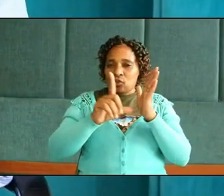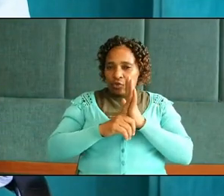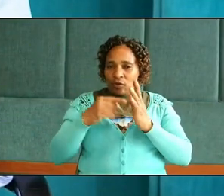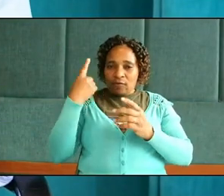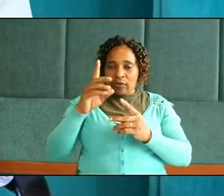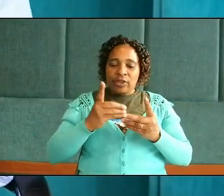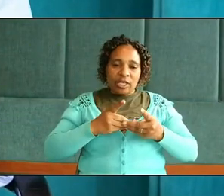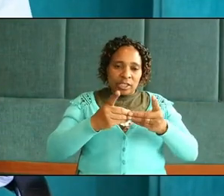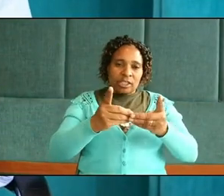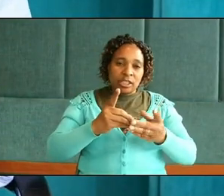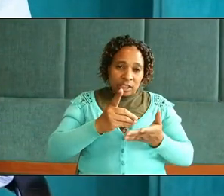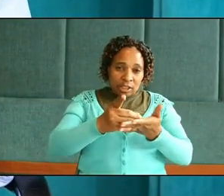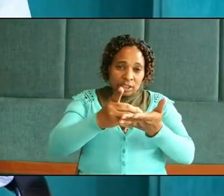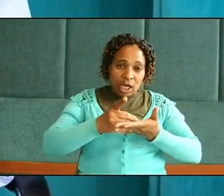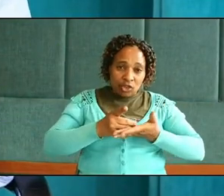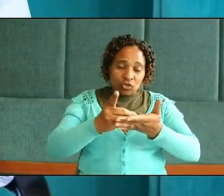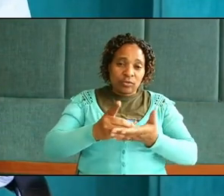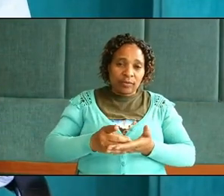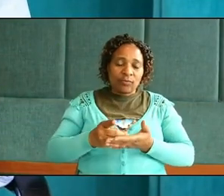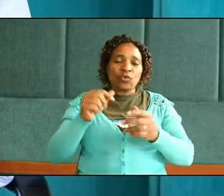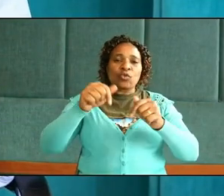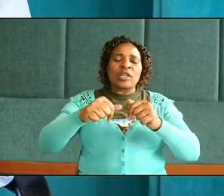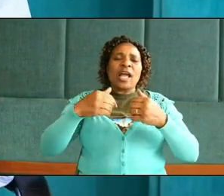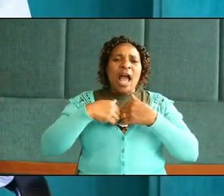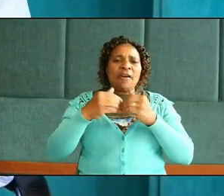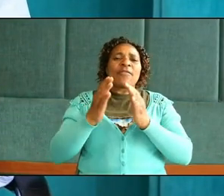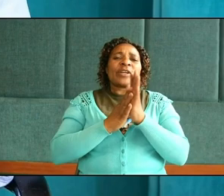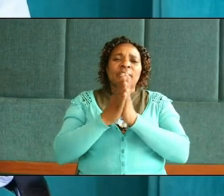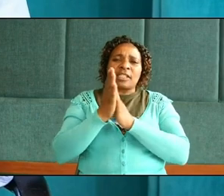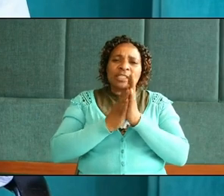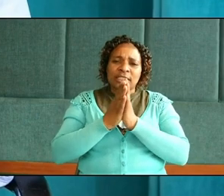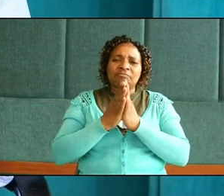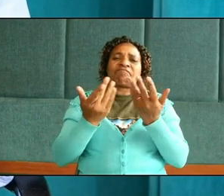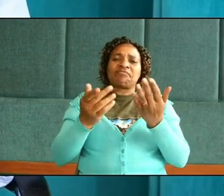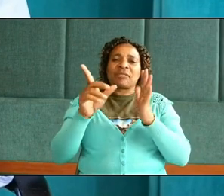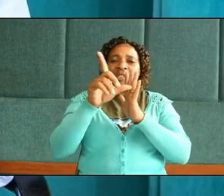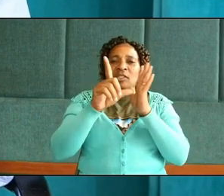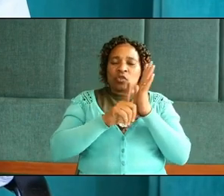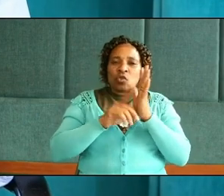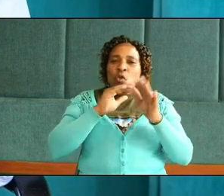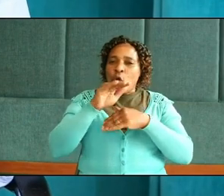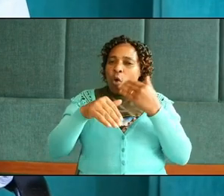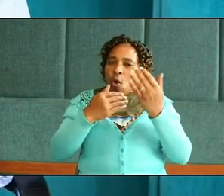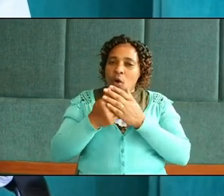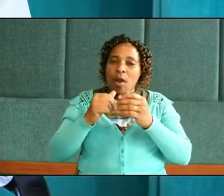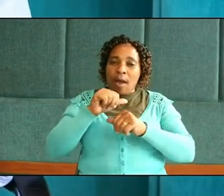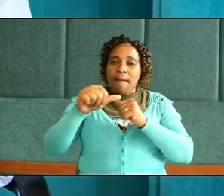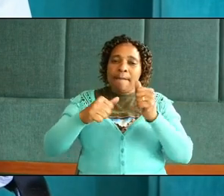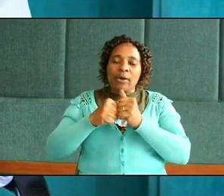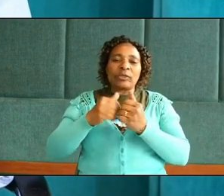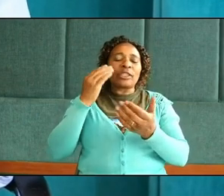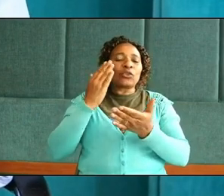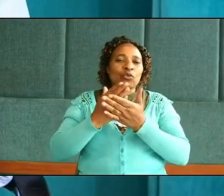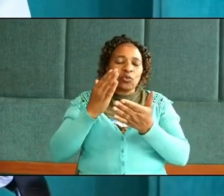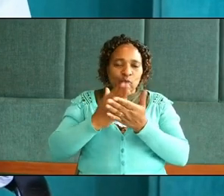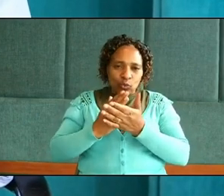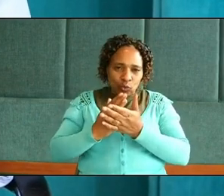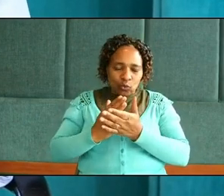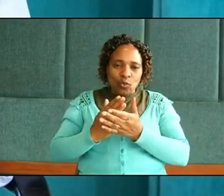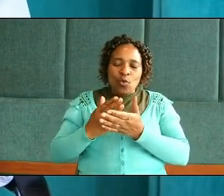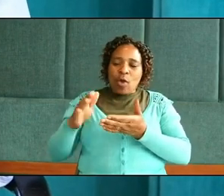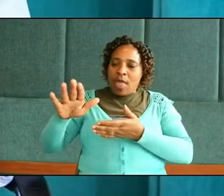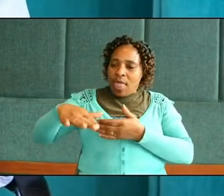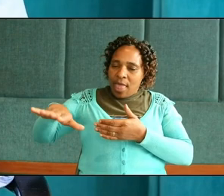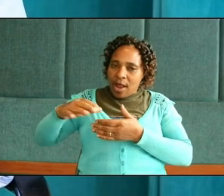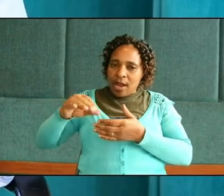for today's lesson. Today we have a very interesting lesson, which is all about the real estate section.